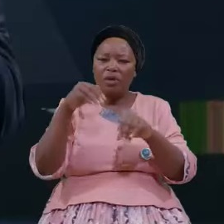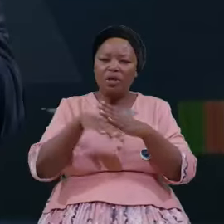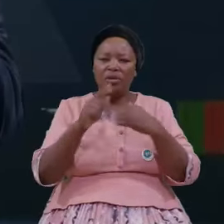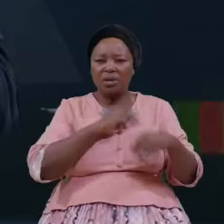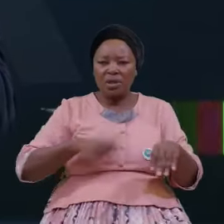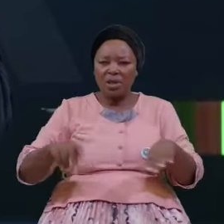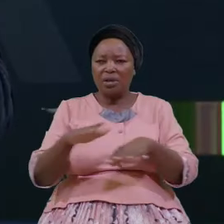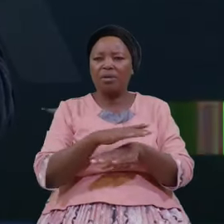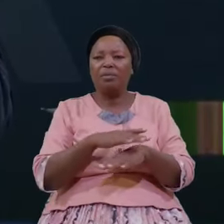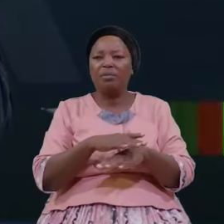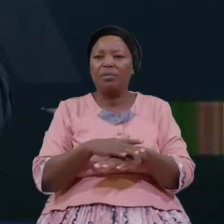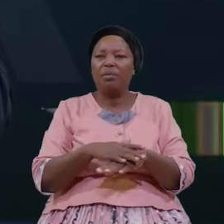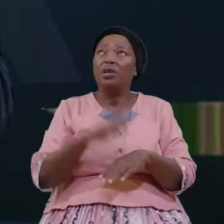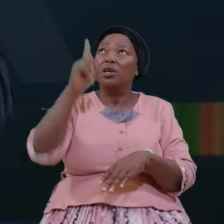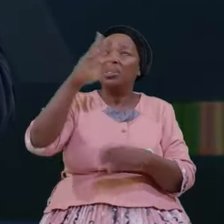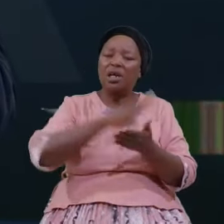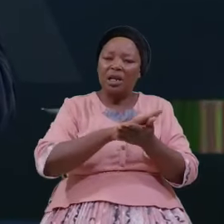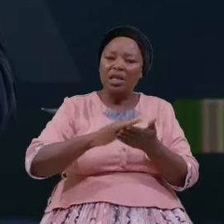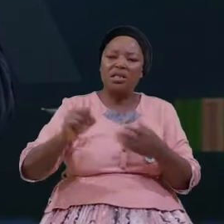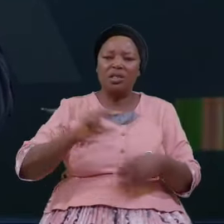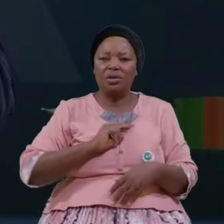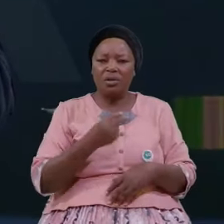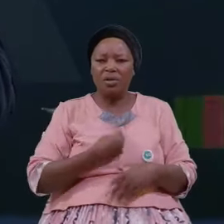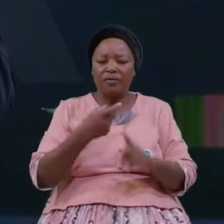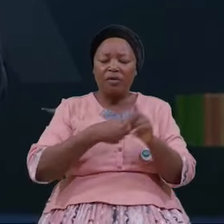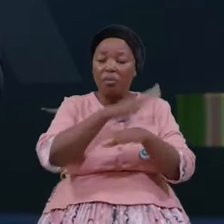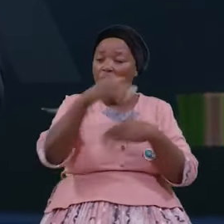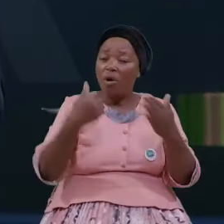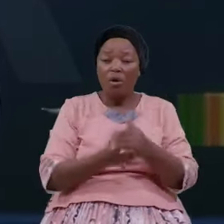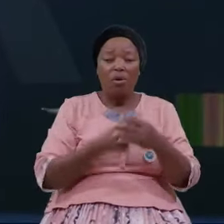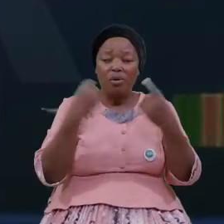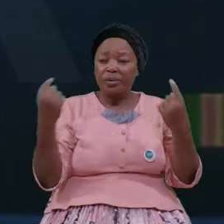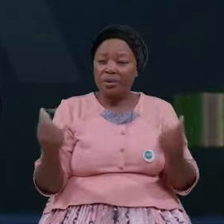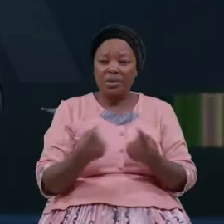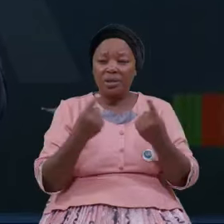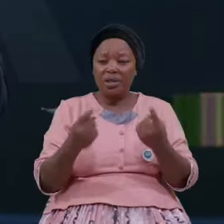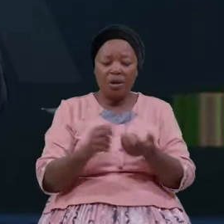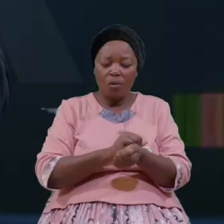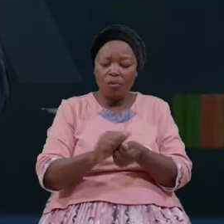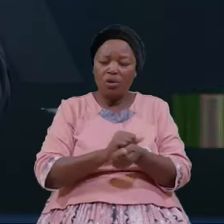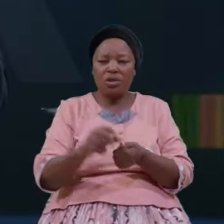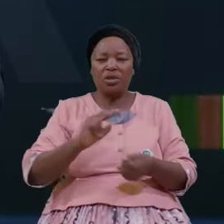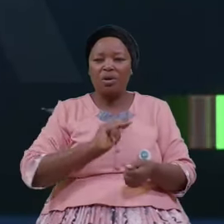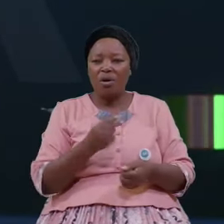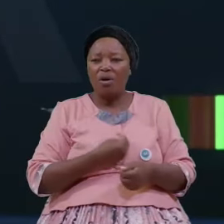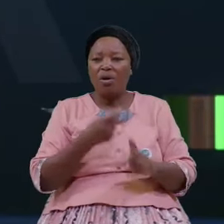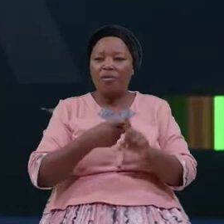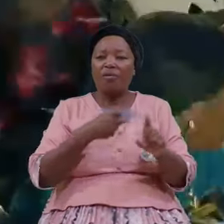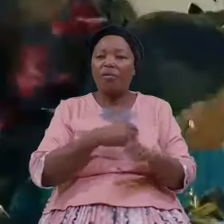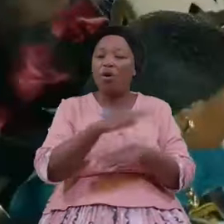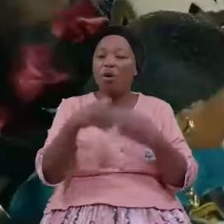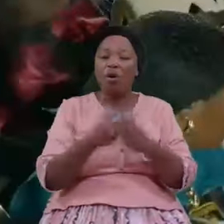it cleanses us from all sin, washes us from all sin.